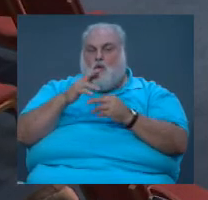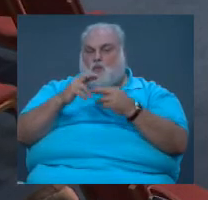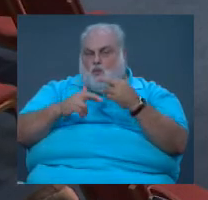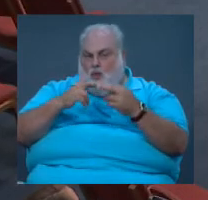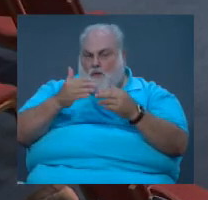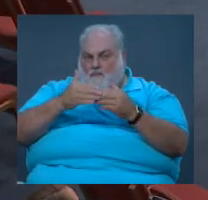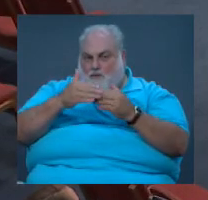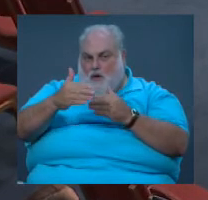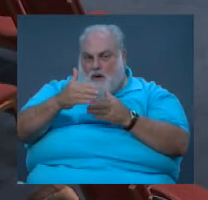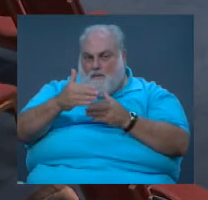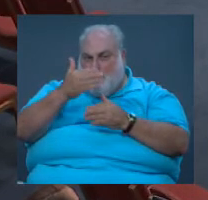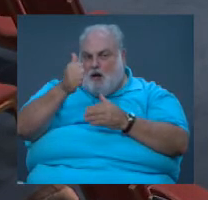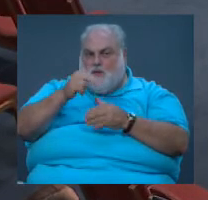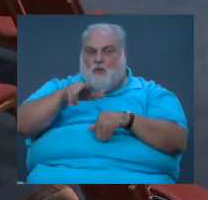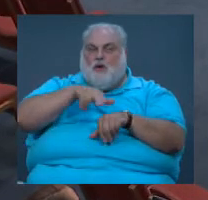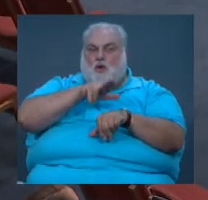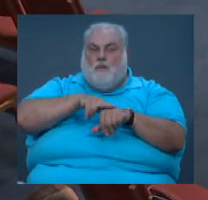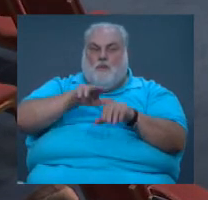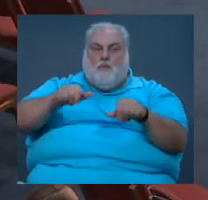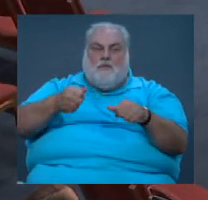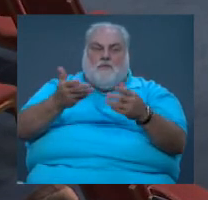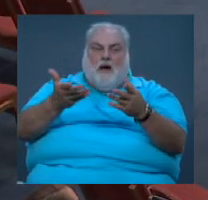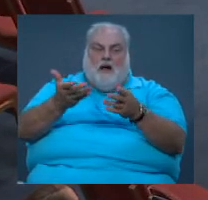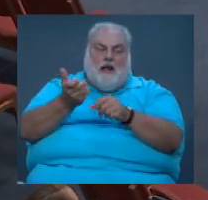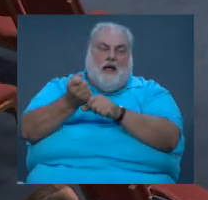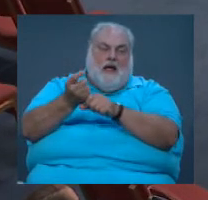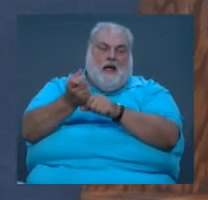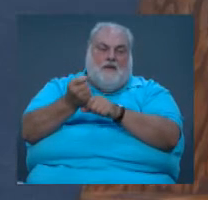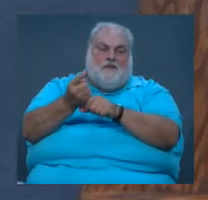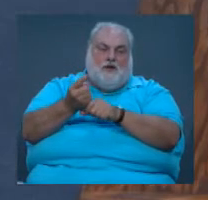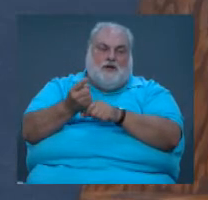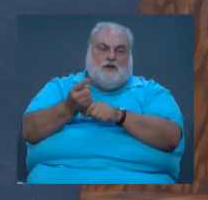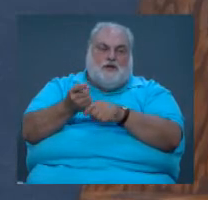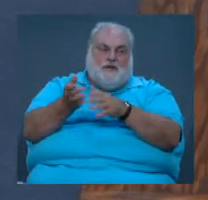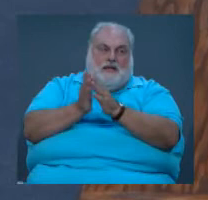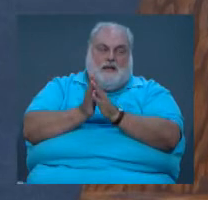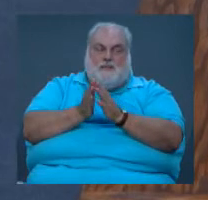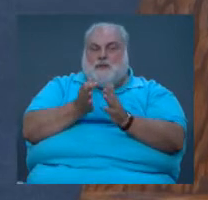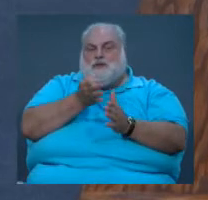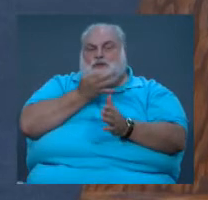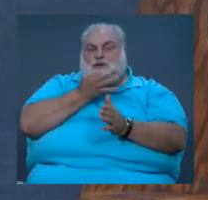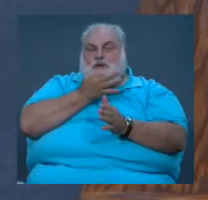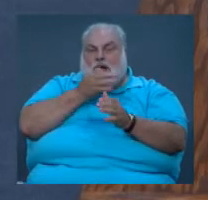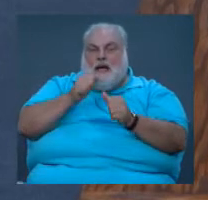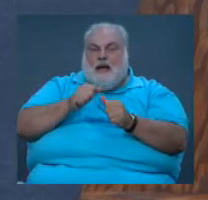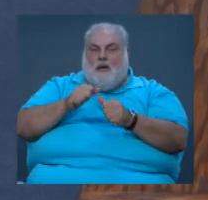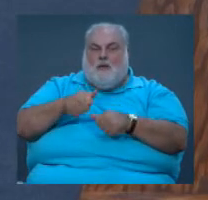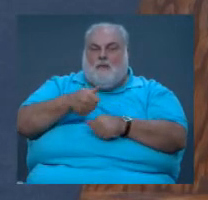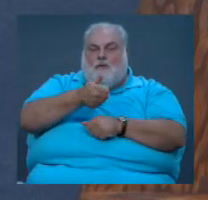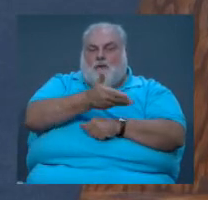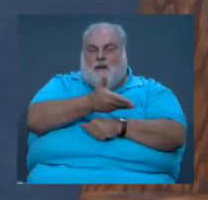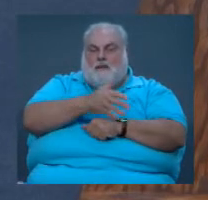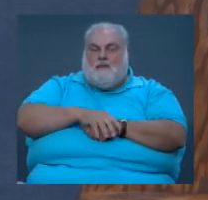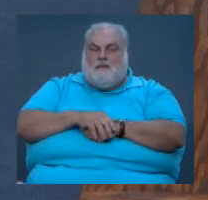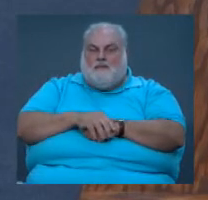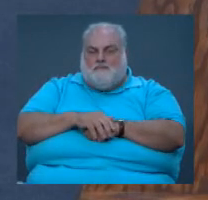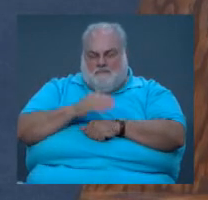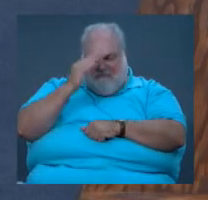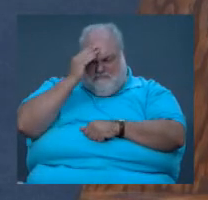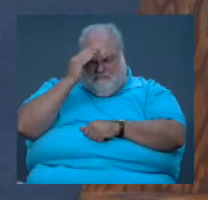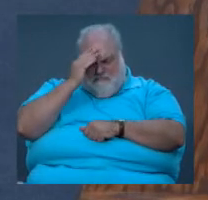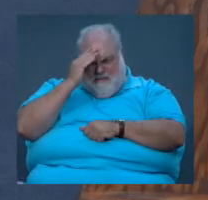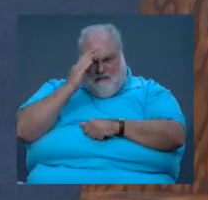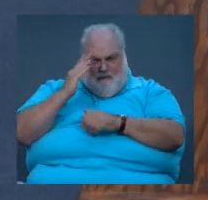positions that she asked for. It's something we normally provide each year during the budget, but she's asked for it sooner, and I will provide that. And I asked the question because I noticed